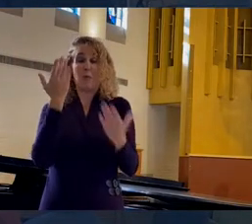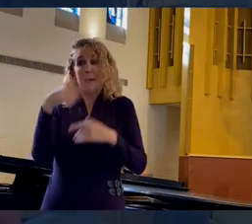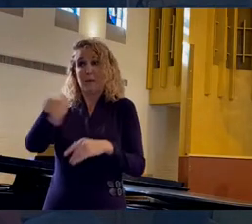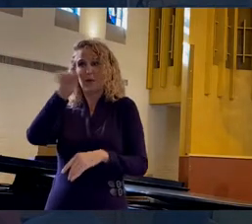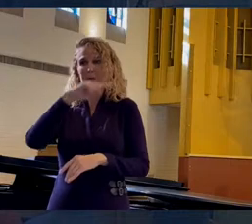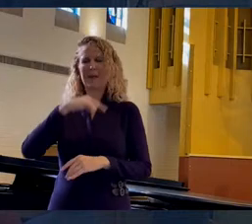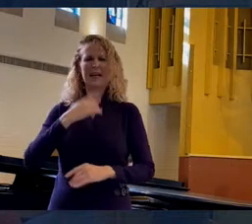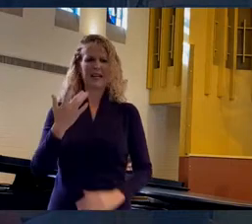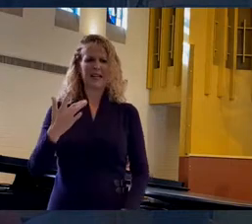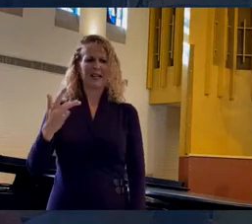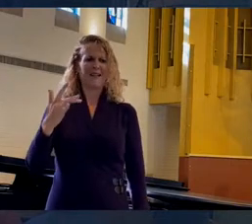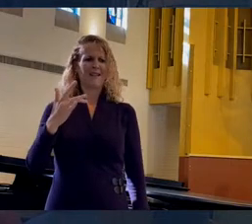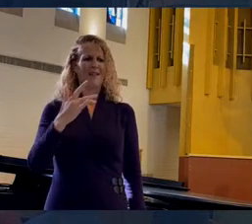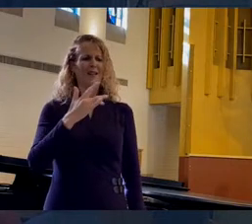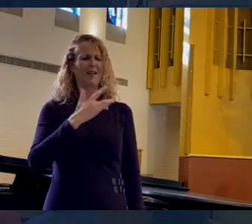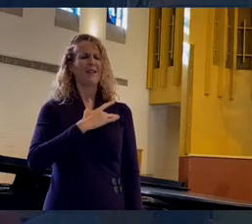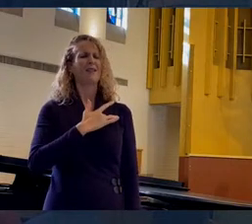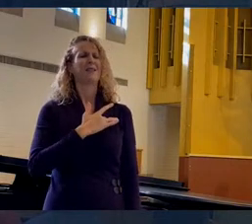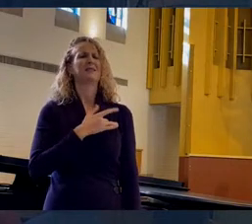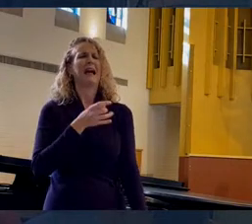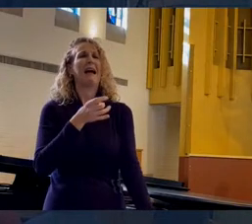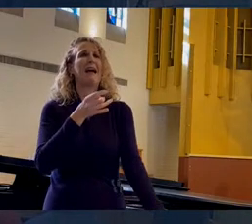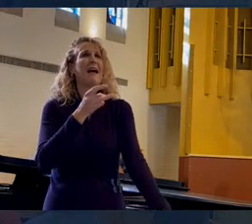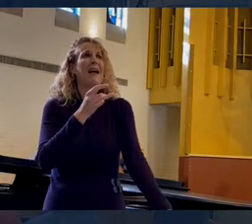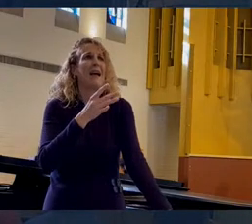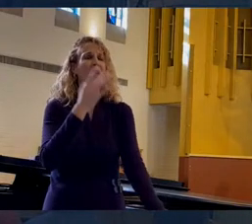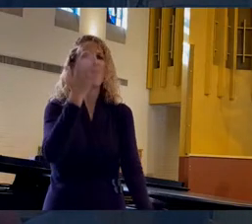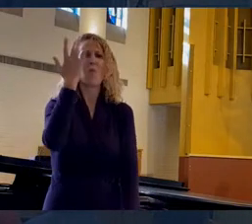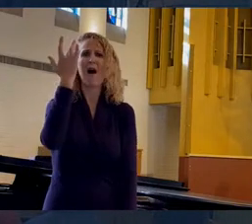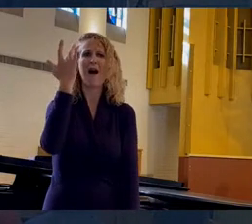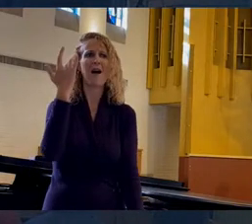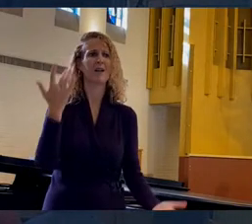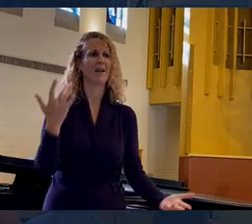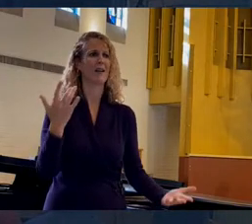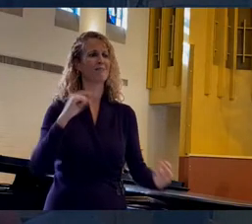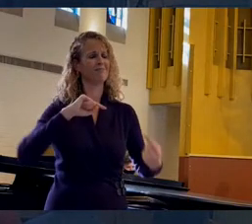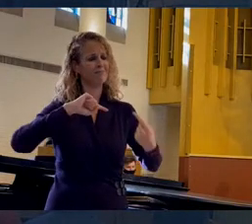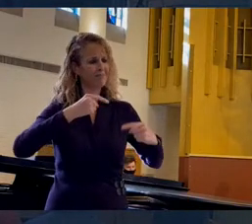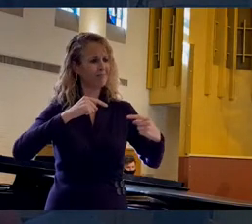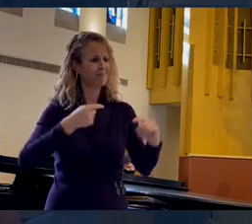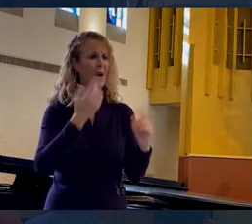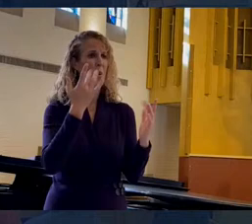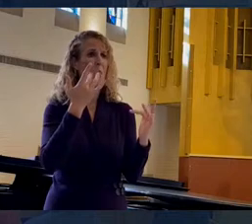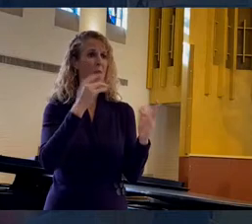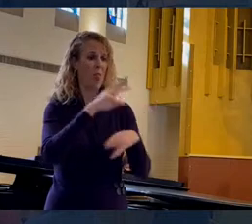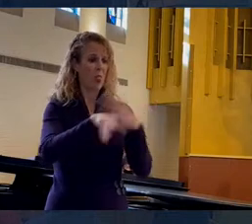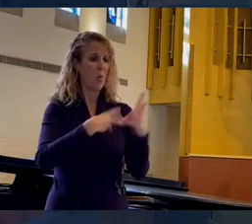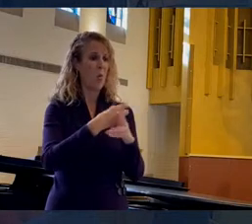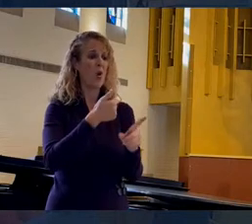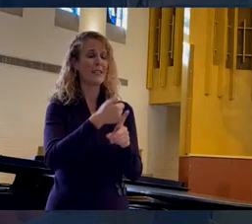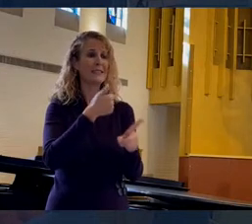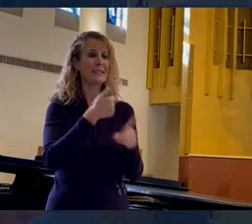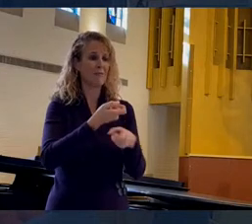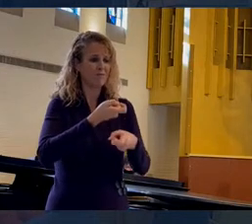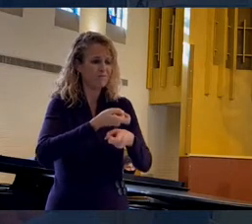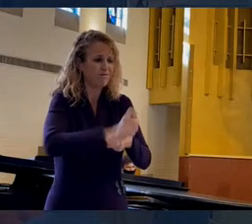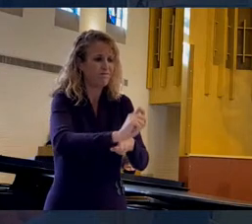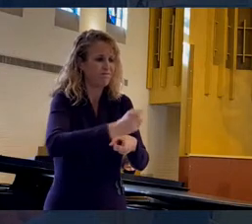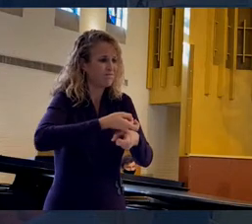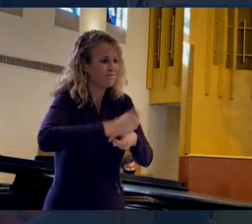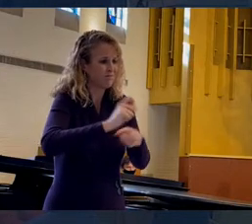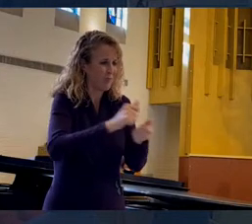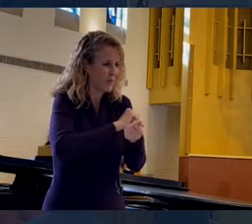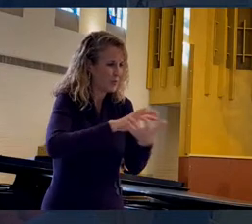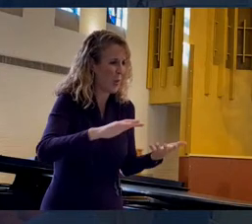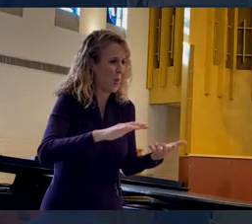but I'm stunned that we still have so much hatred in our world. And we see a world that we're damaging our very possibility of